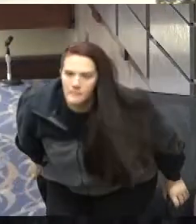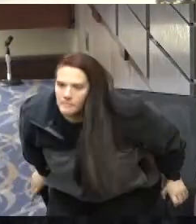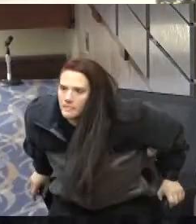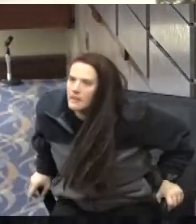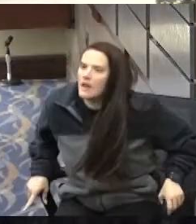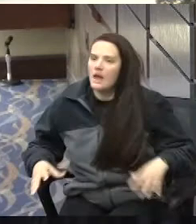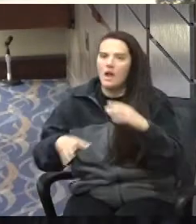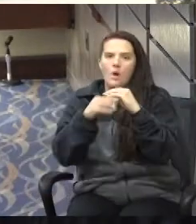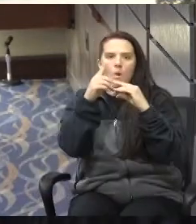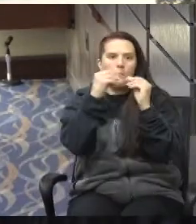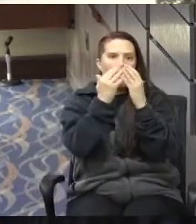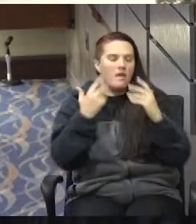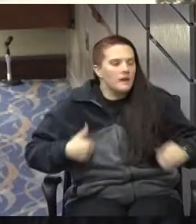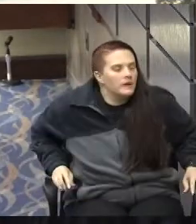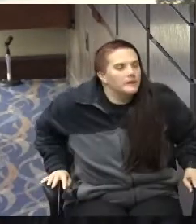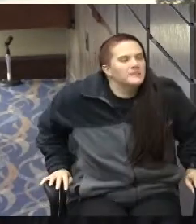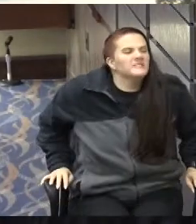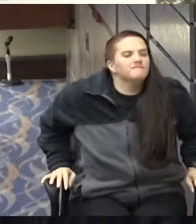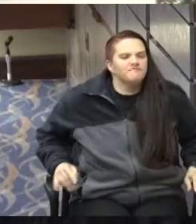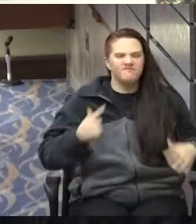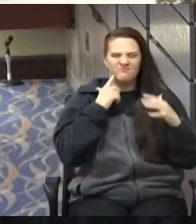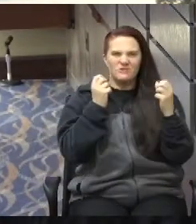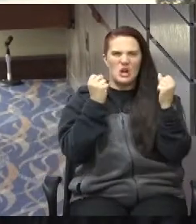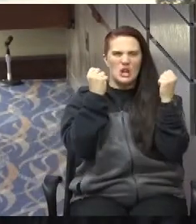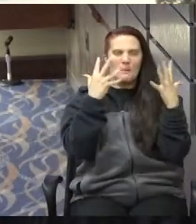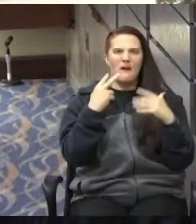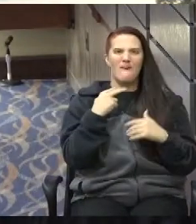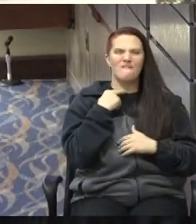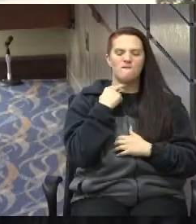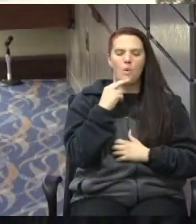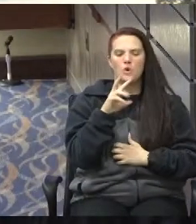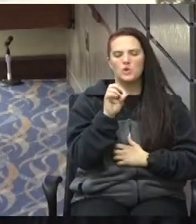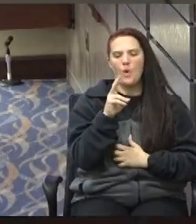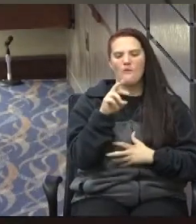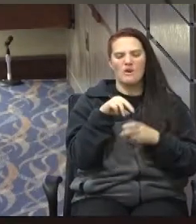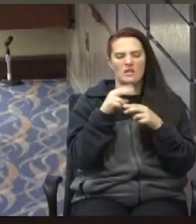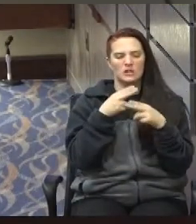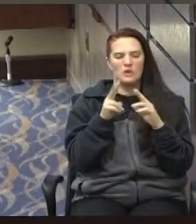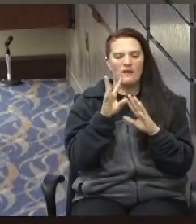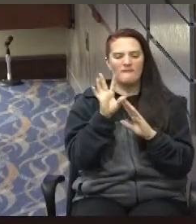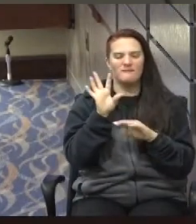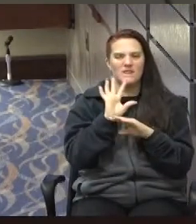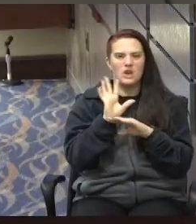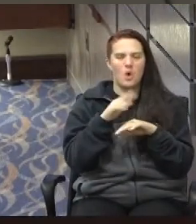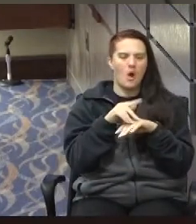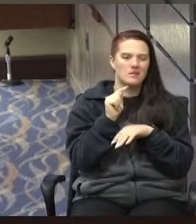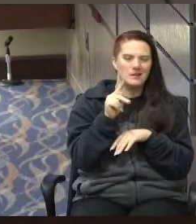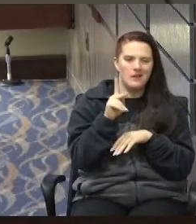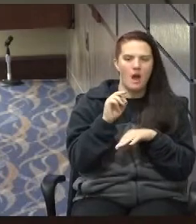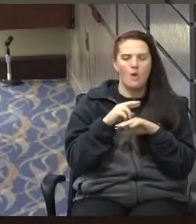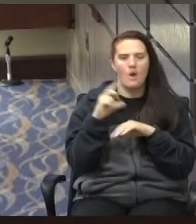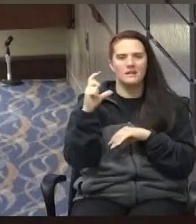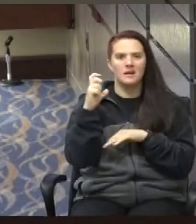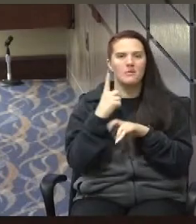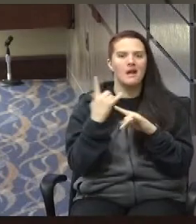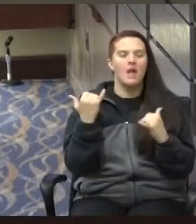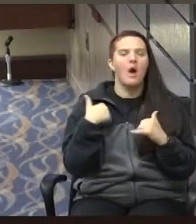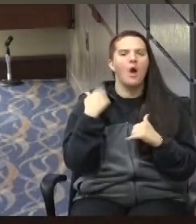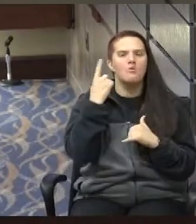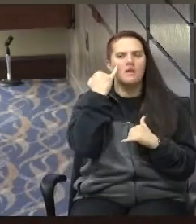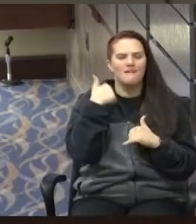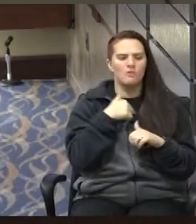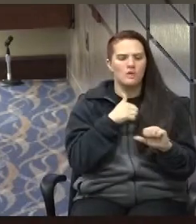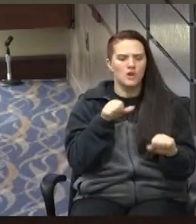I wonder, there's so many voiceovers in the short video realm, whether it's on TikTok or Instagram right now. I wonder if we